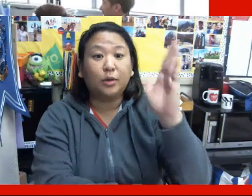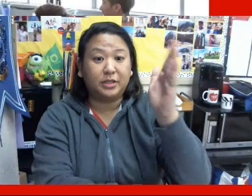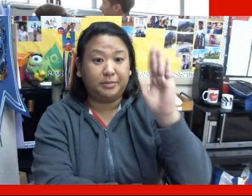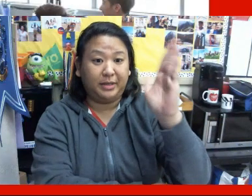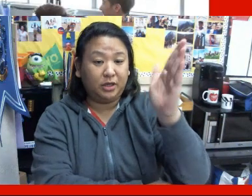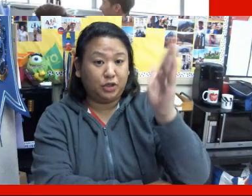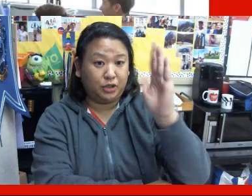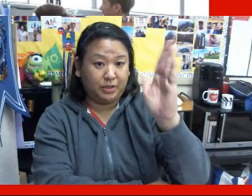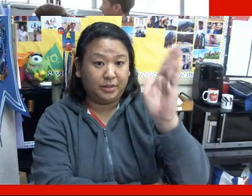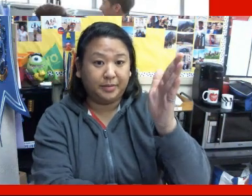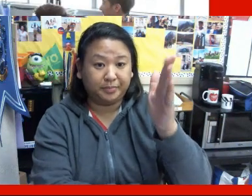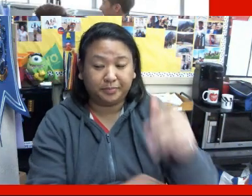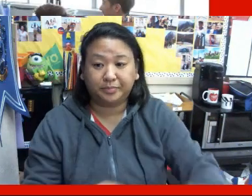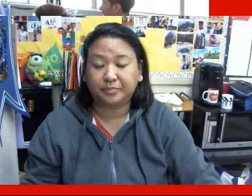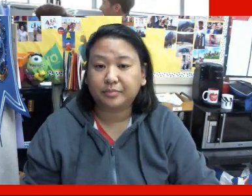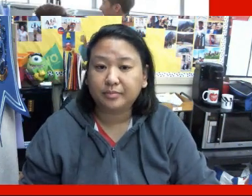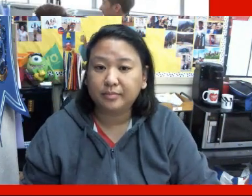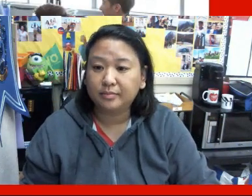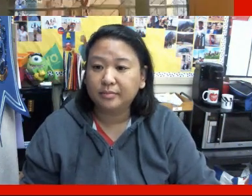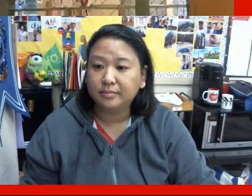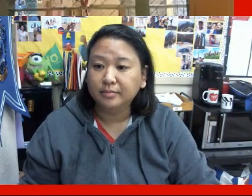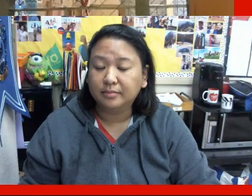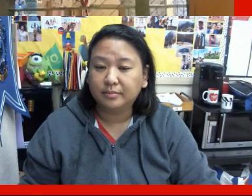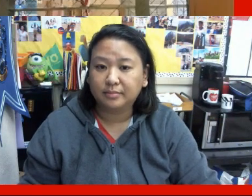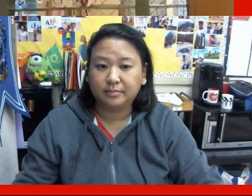Presentation or speech.